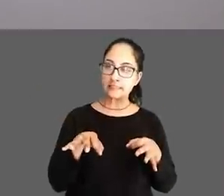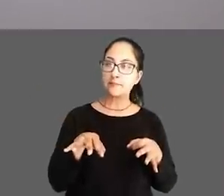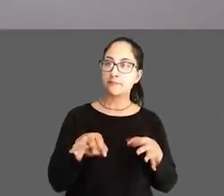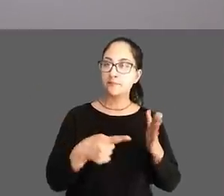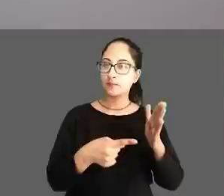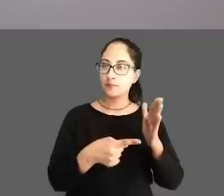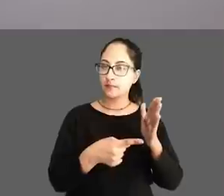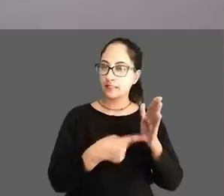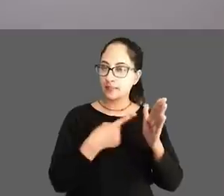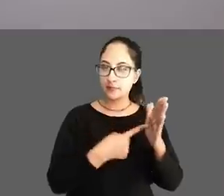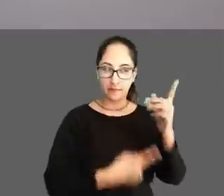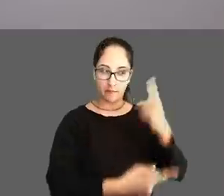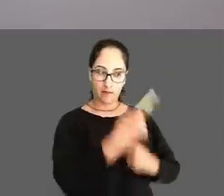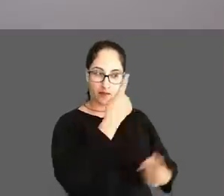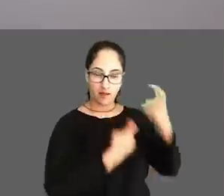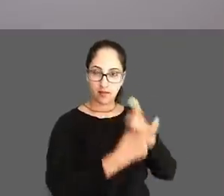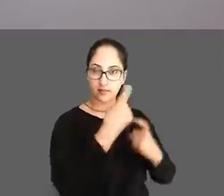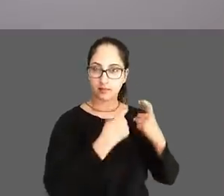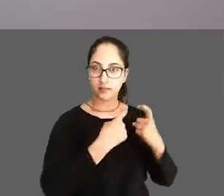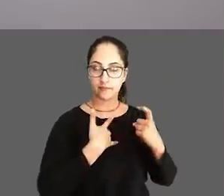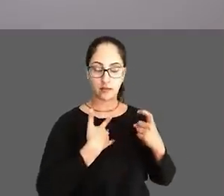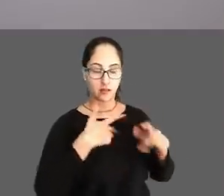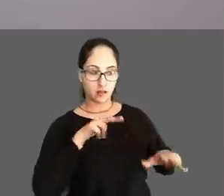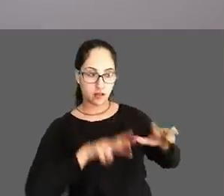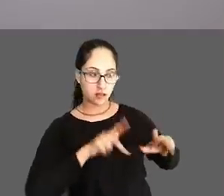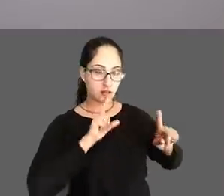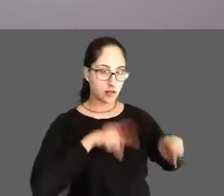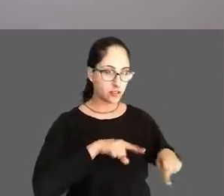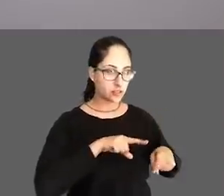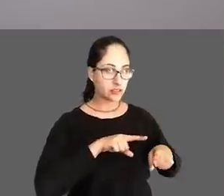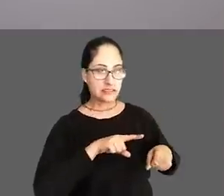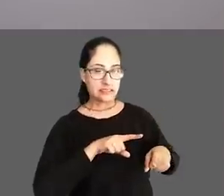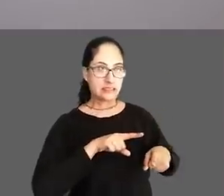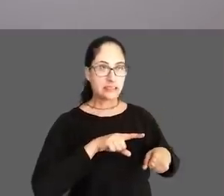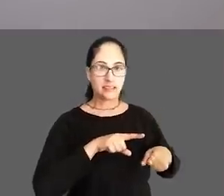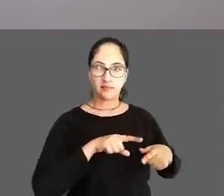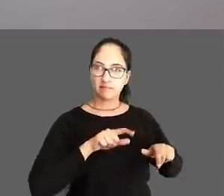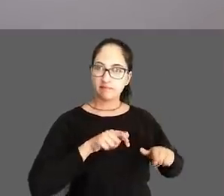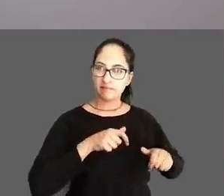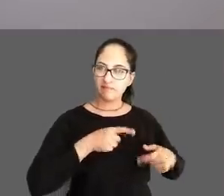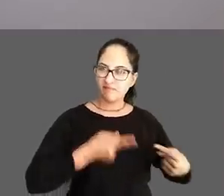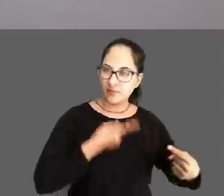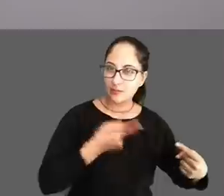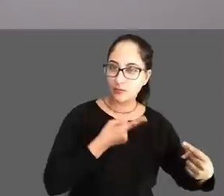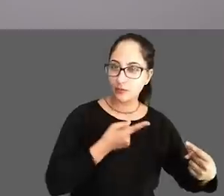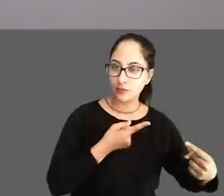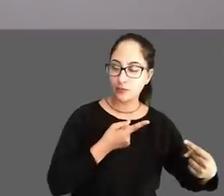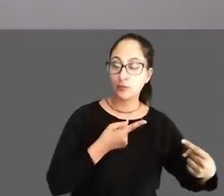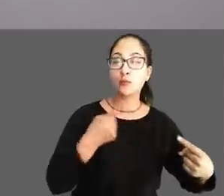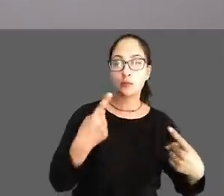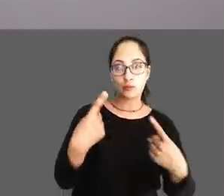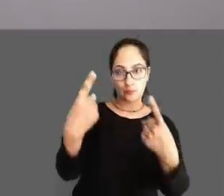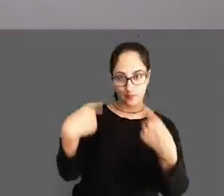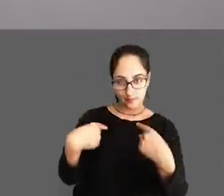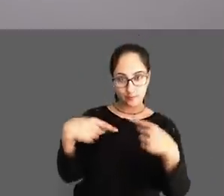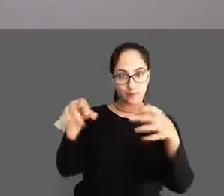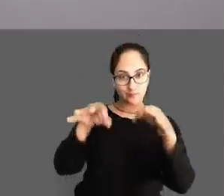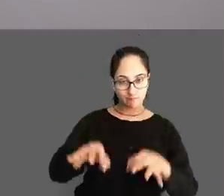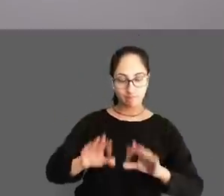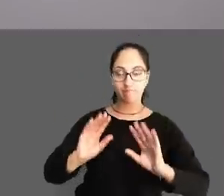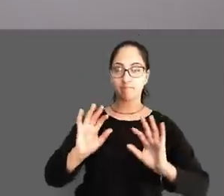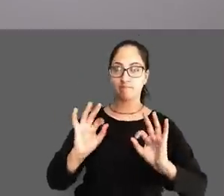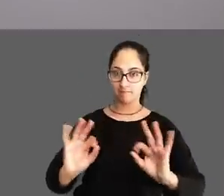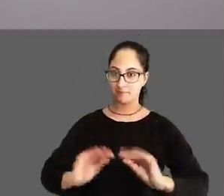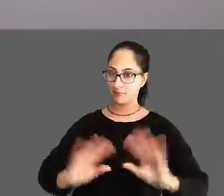that question. So thank you. It's very useful for us to be able to now have a better way to